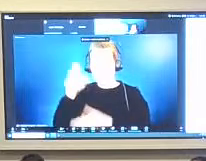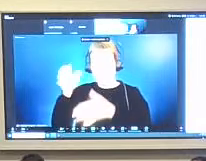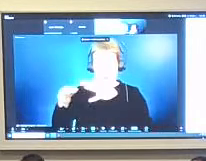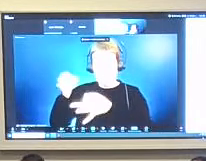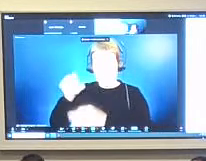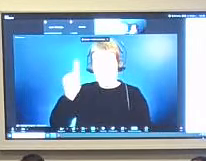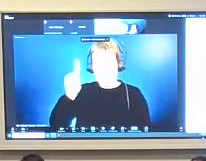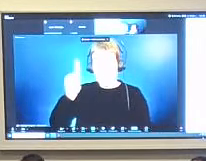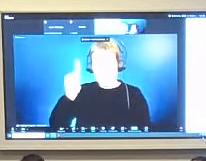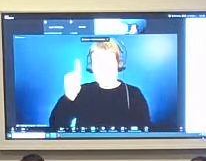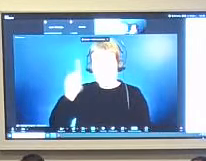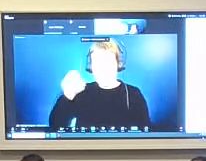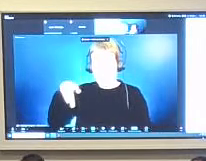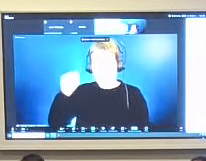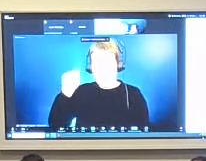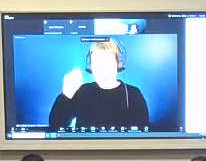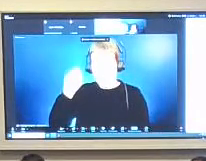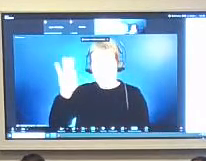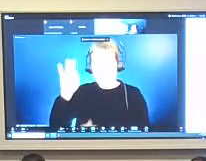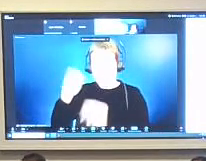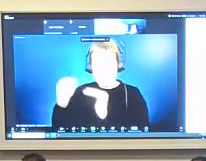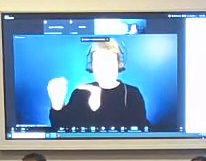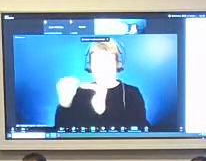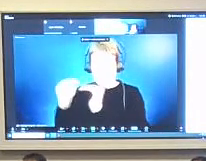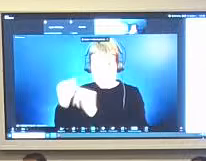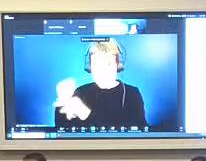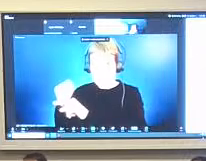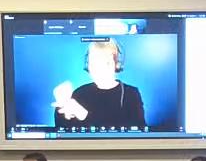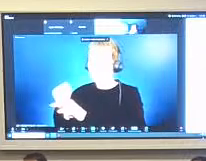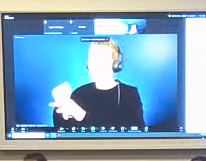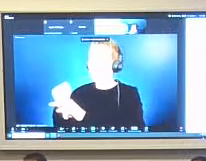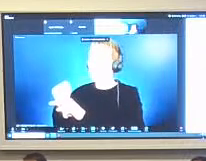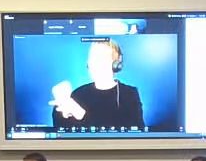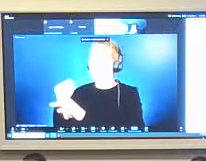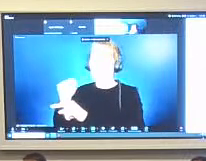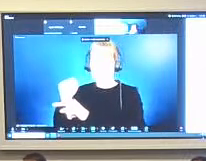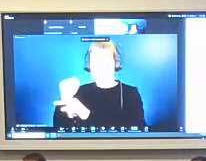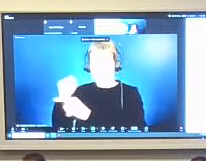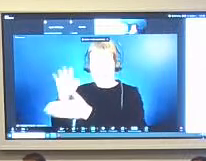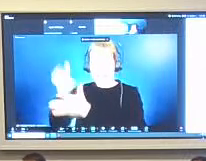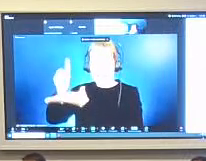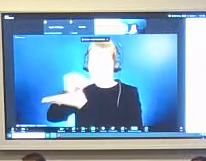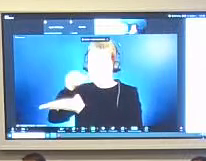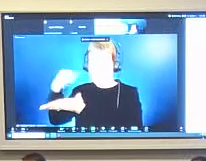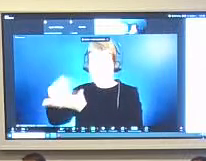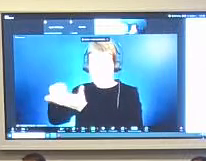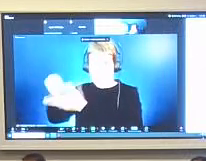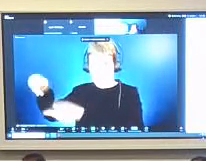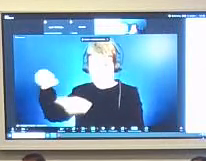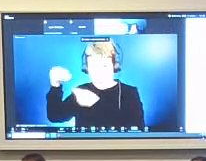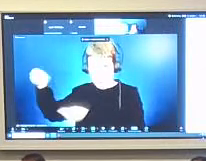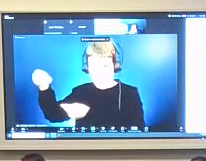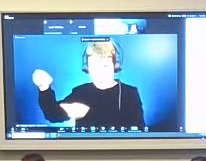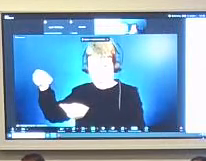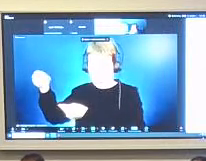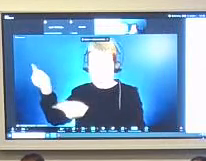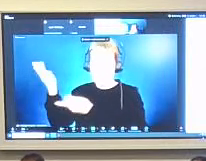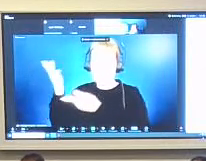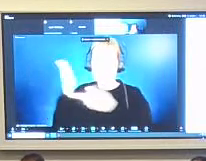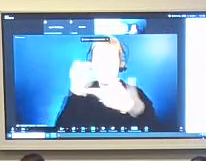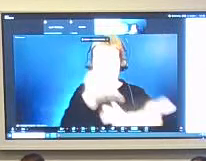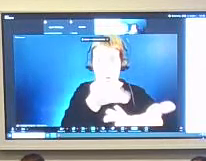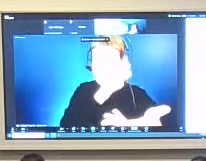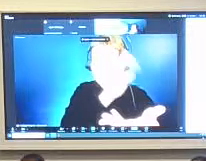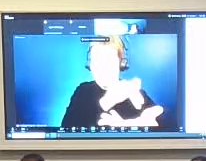the establishment, get their signature on it that they received it, and let her know that.